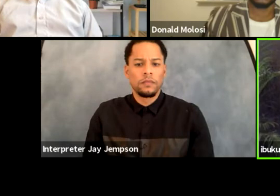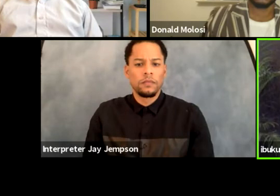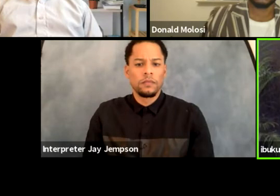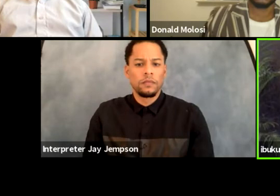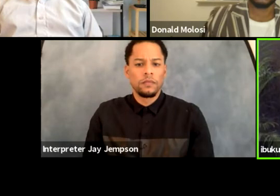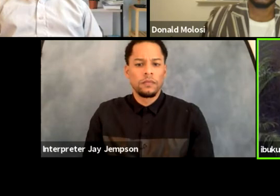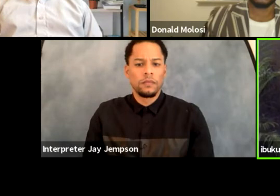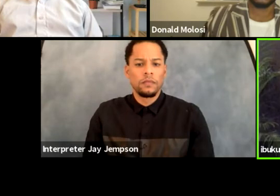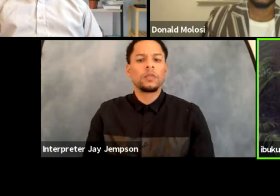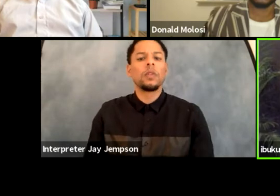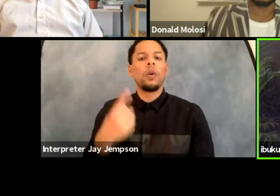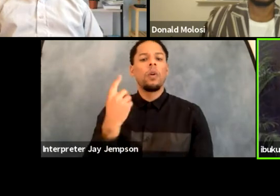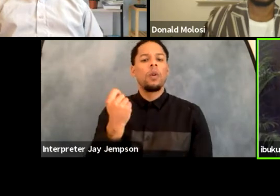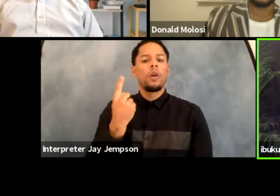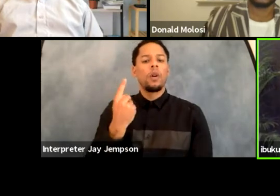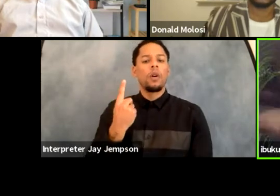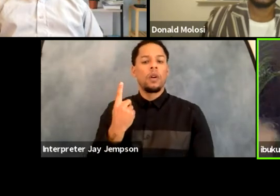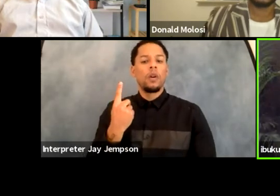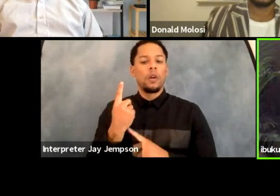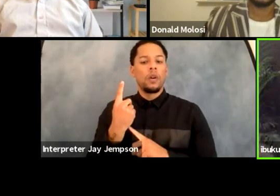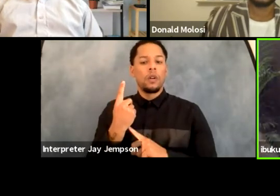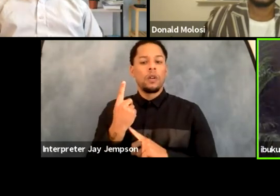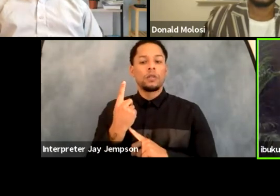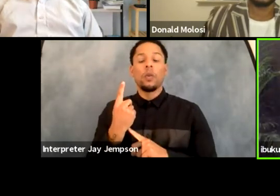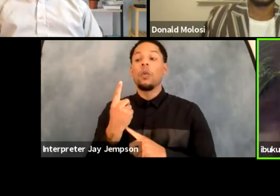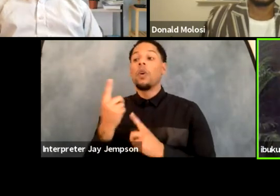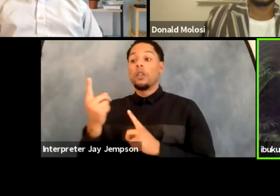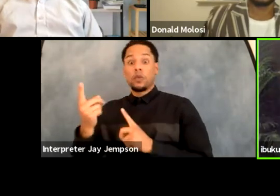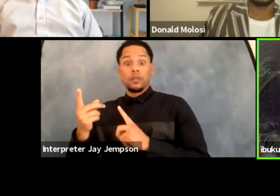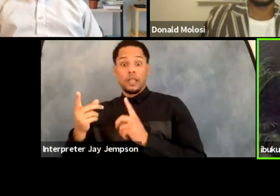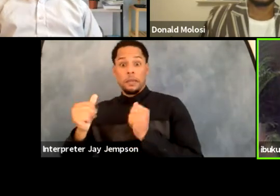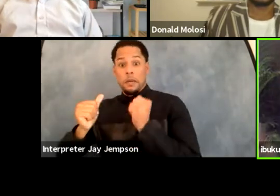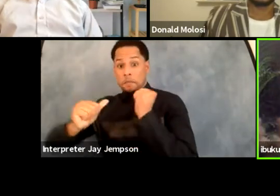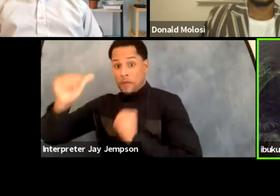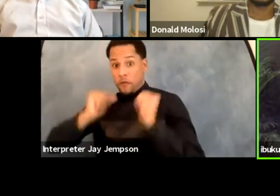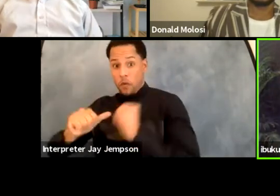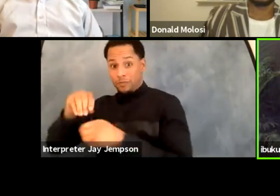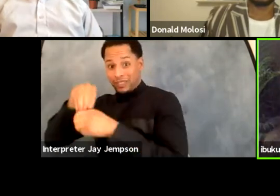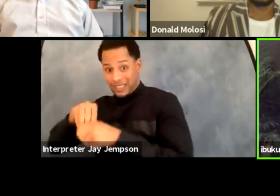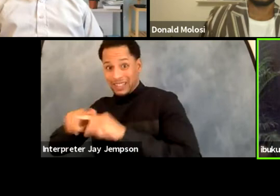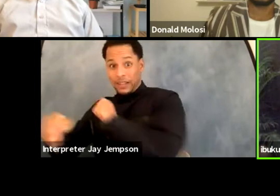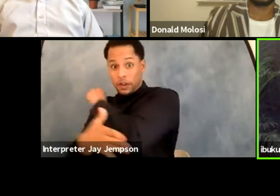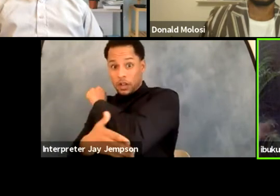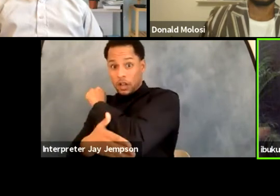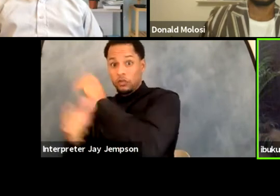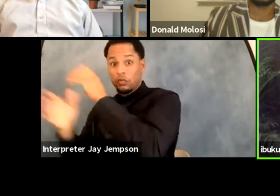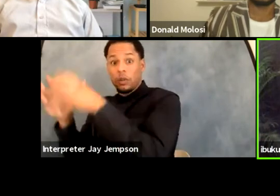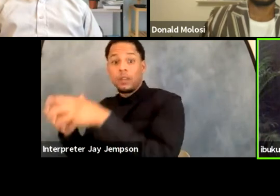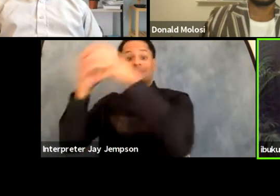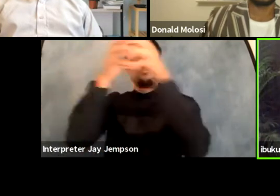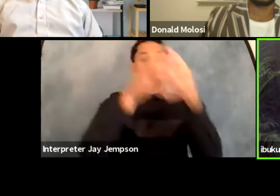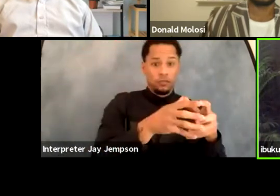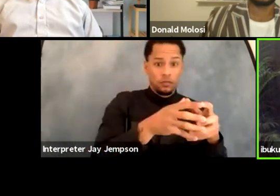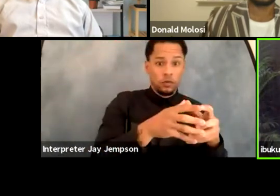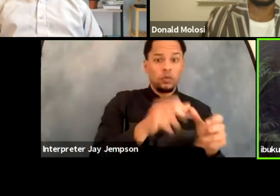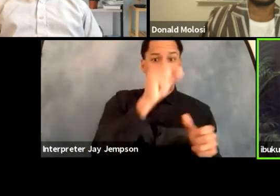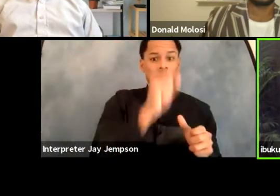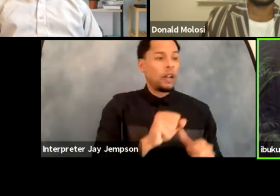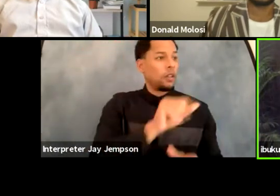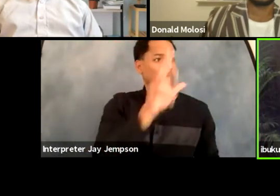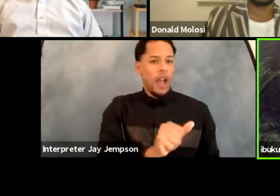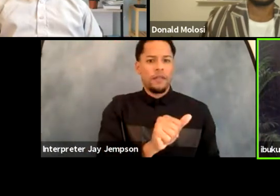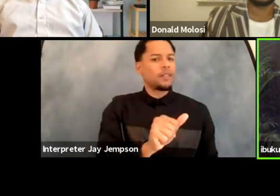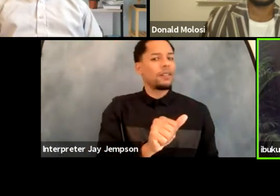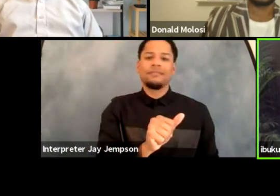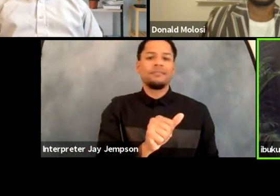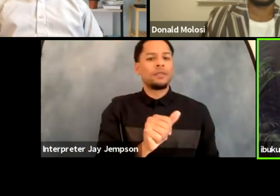to South Africa, you know, you had to change it, you know, to suit the South Africans. And someone said something, look at a Chinese, we always